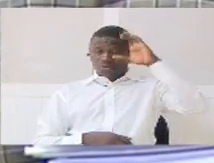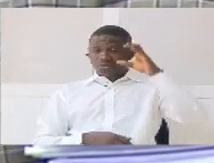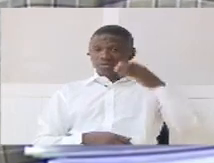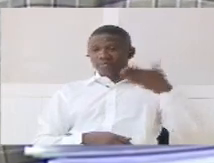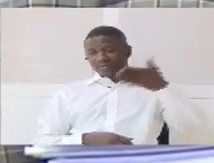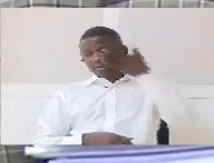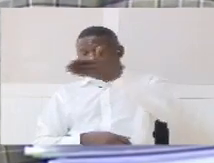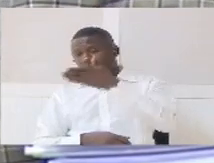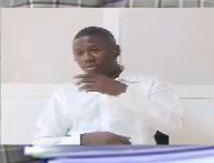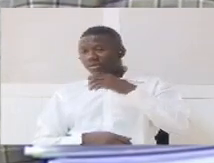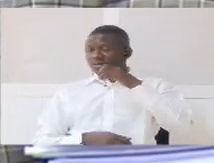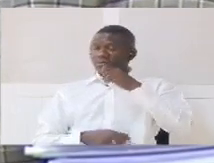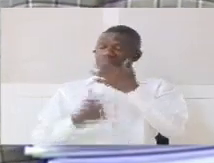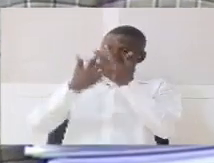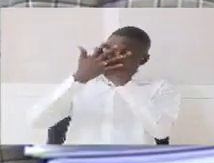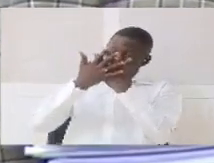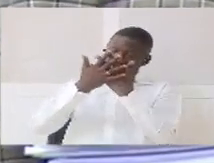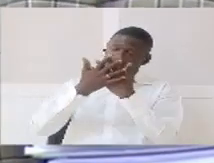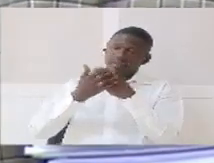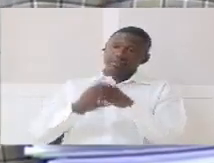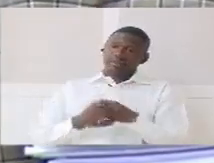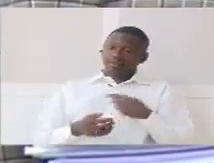some of the cells there is